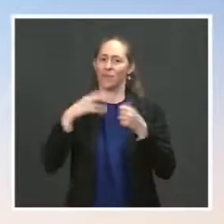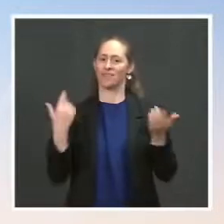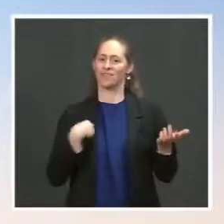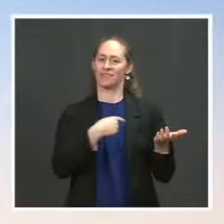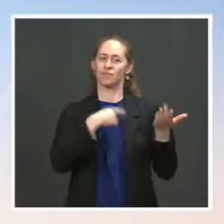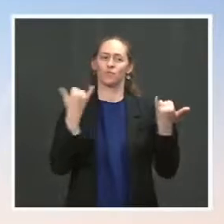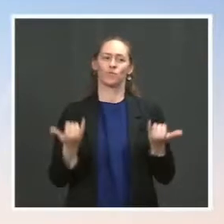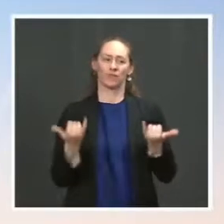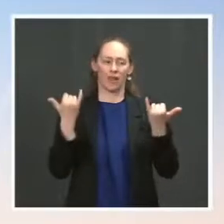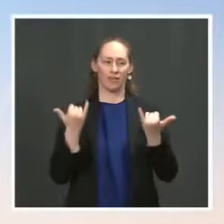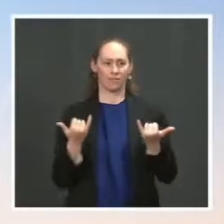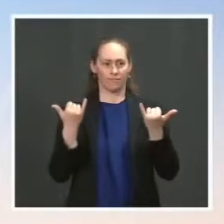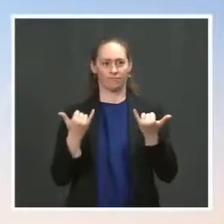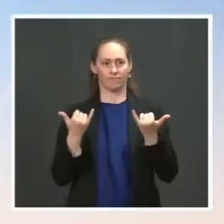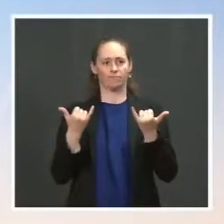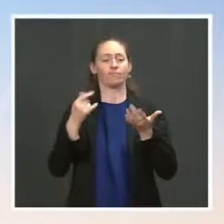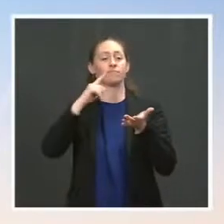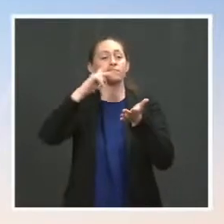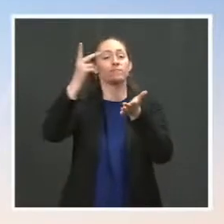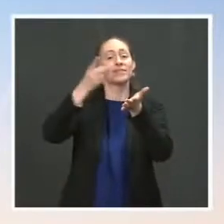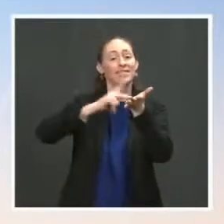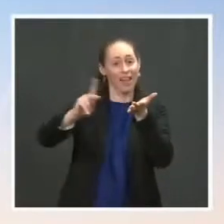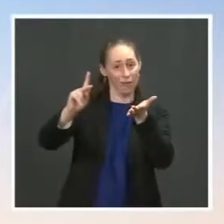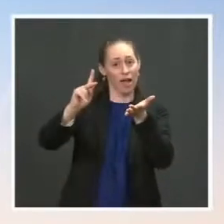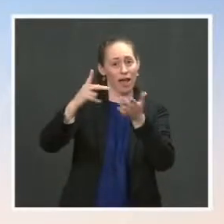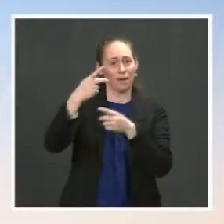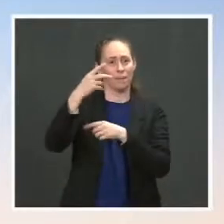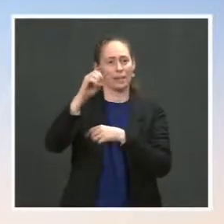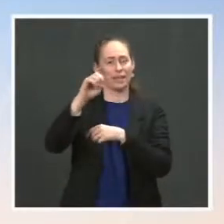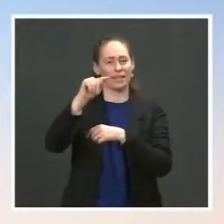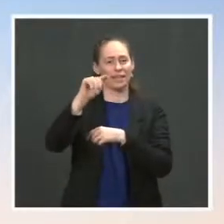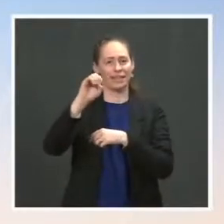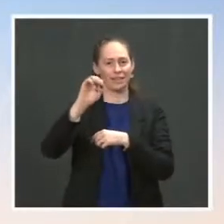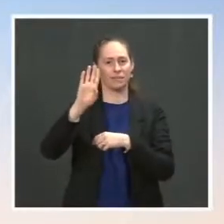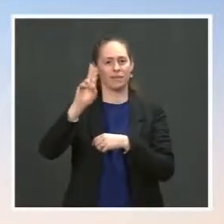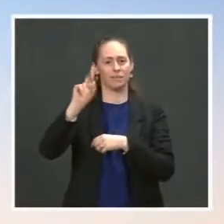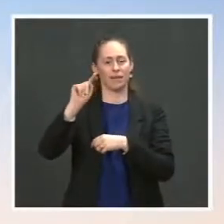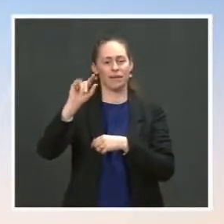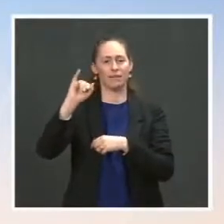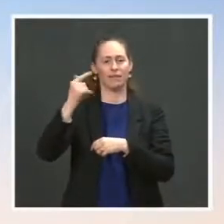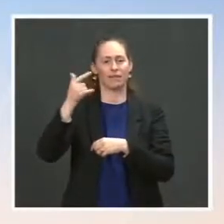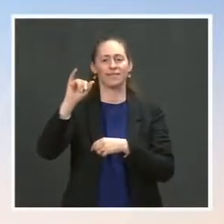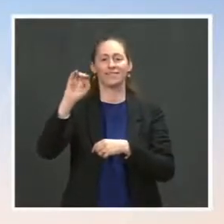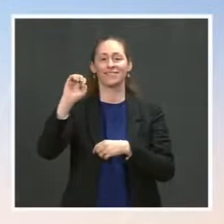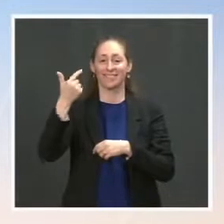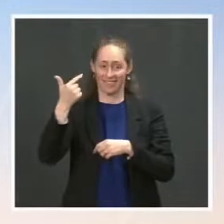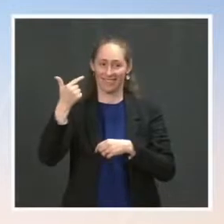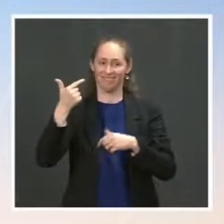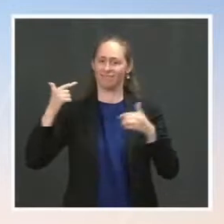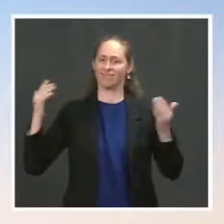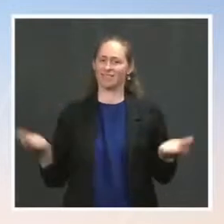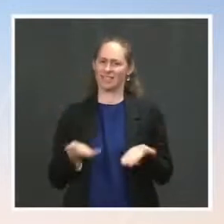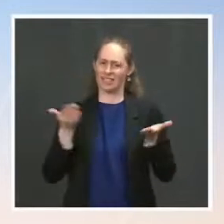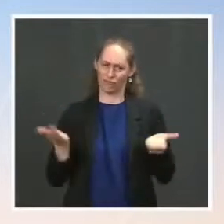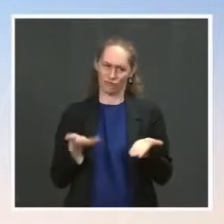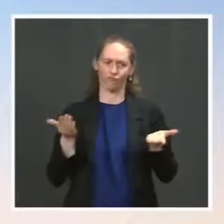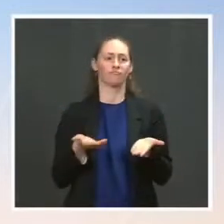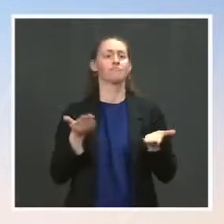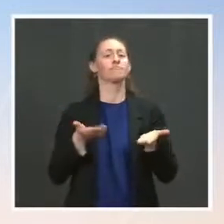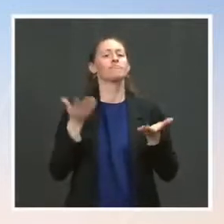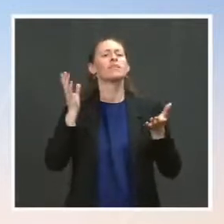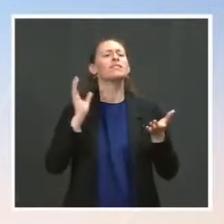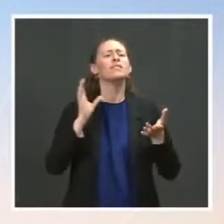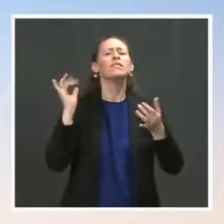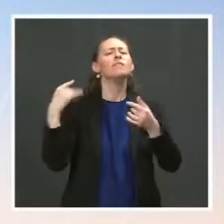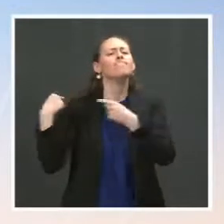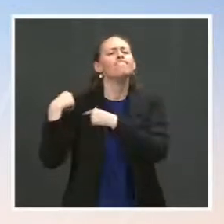Secretary Buttigieg. He served, as you all know, two terms as mayor of South Bend, Indiana, where he worked across the aisle to